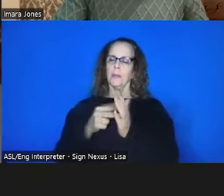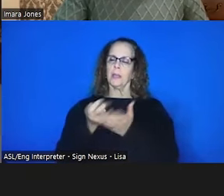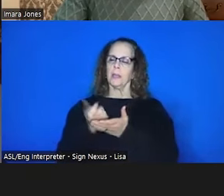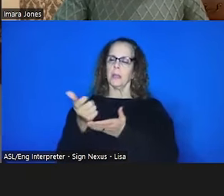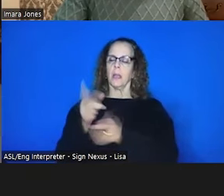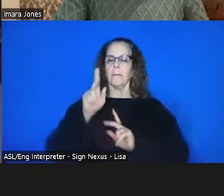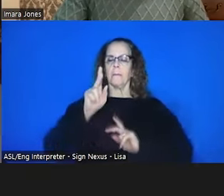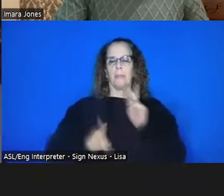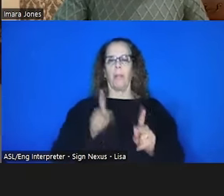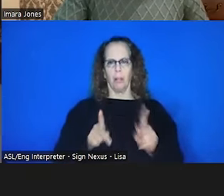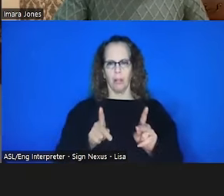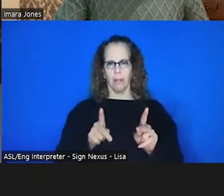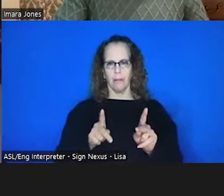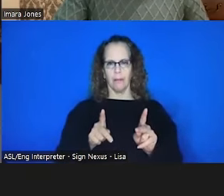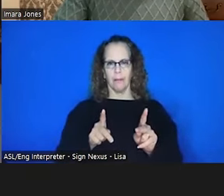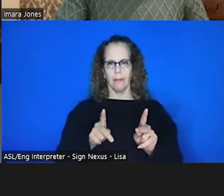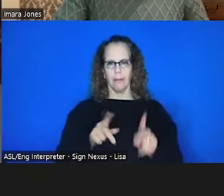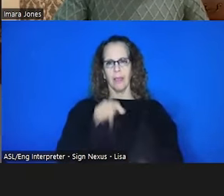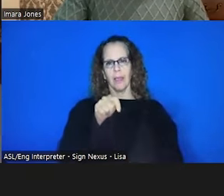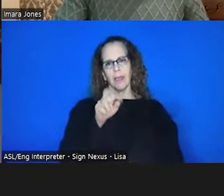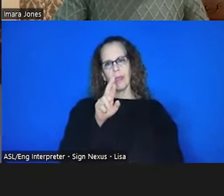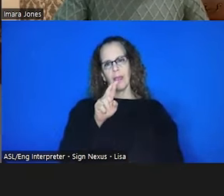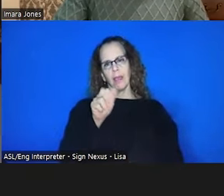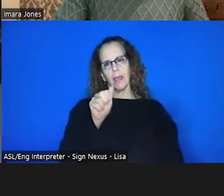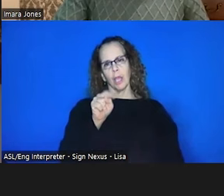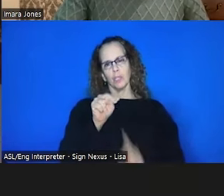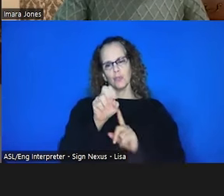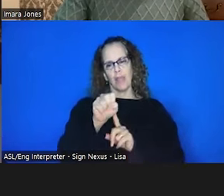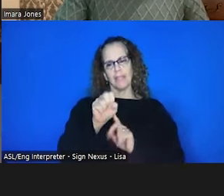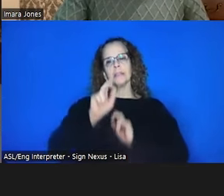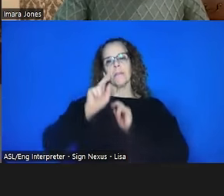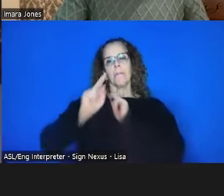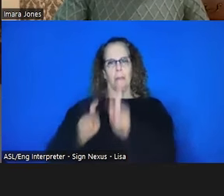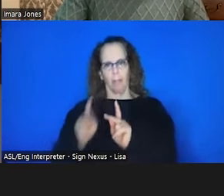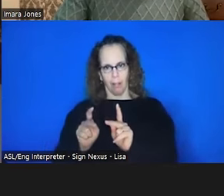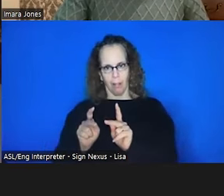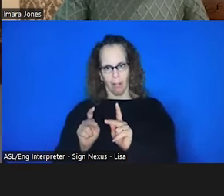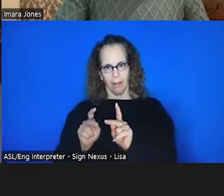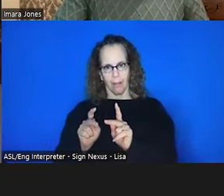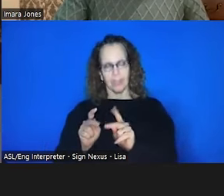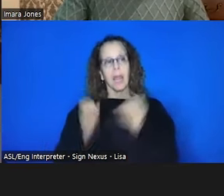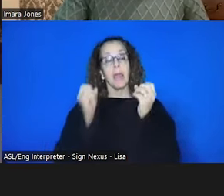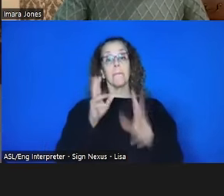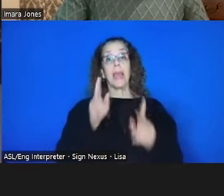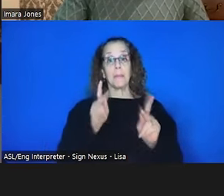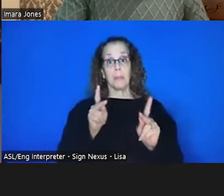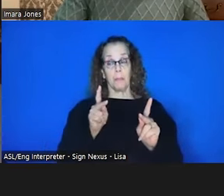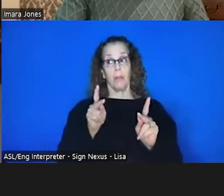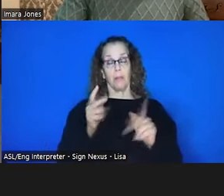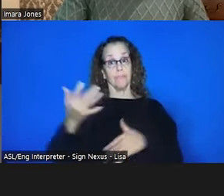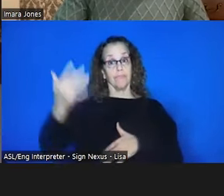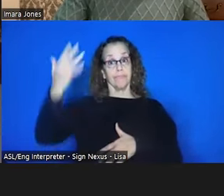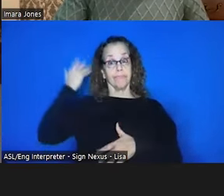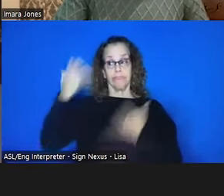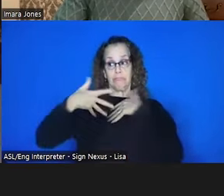to looking at integration and how a lot of individuals had issues with integration because they